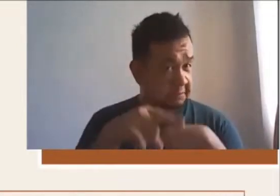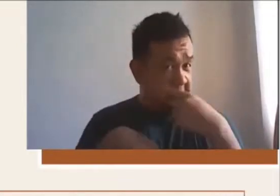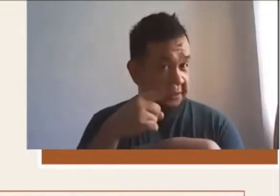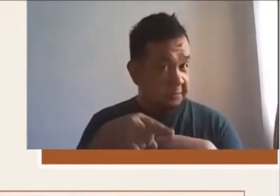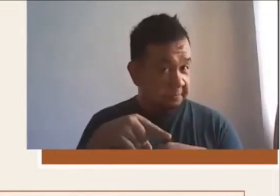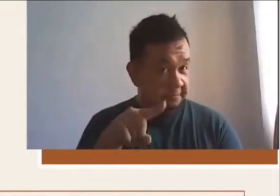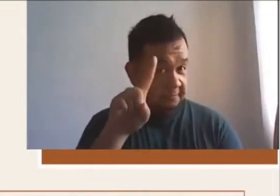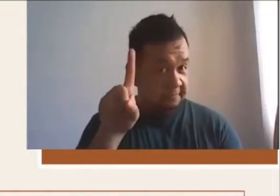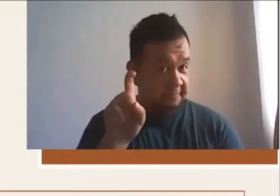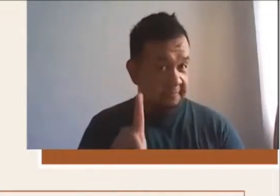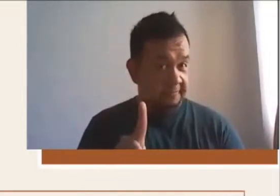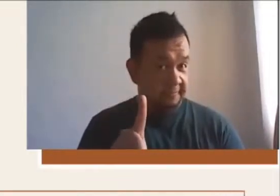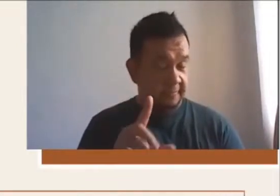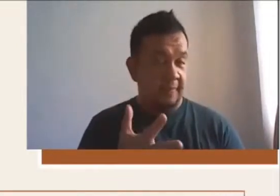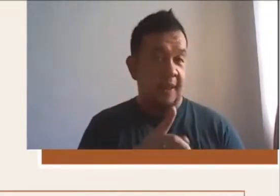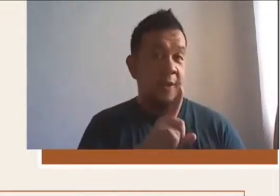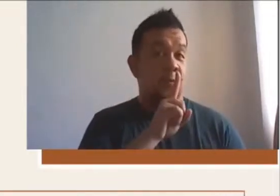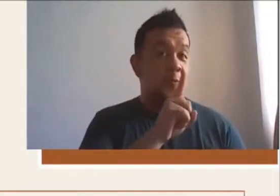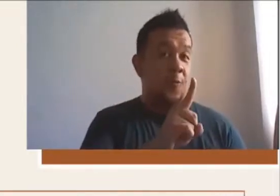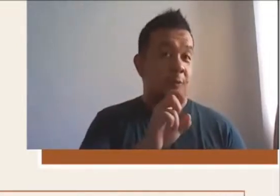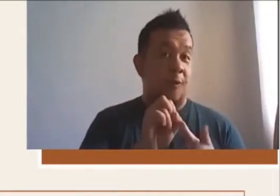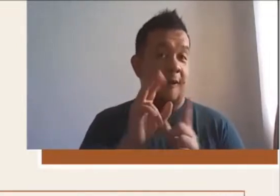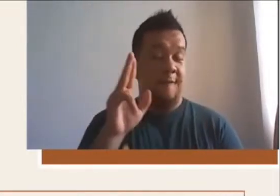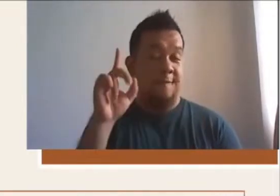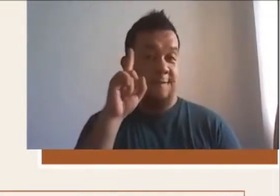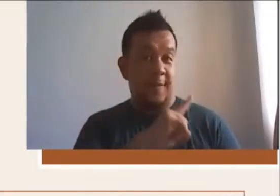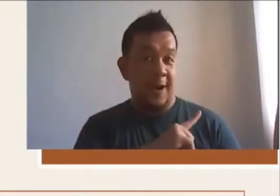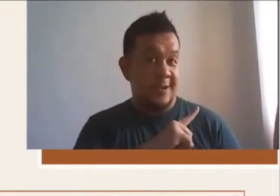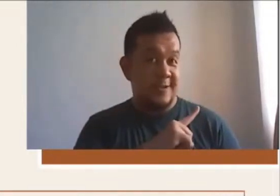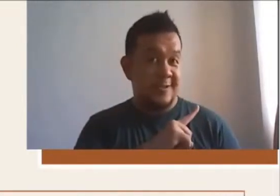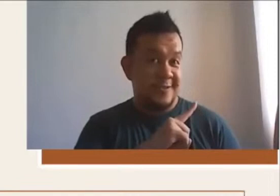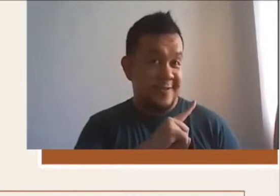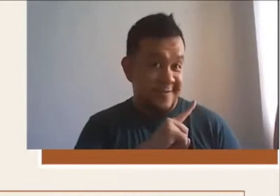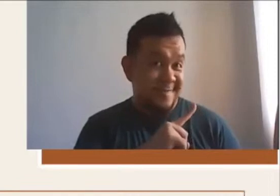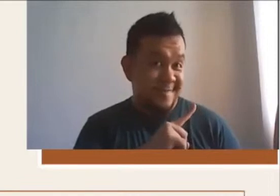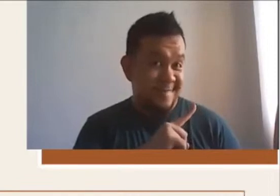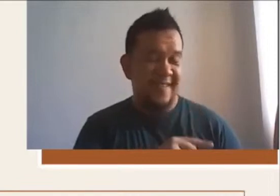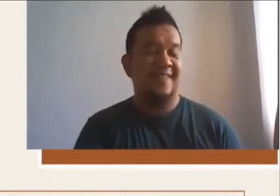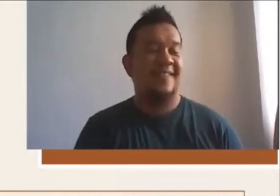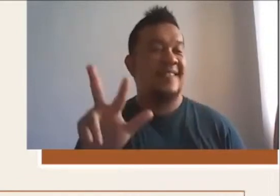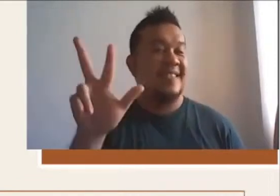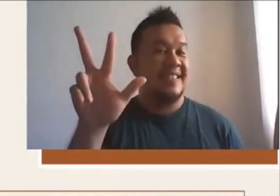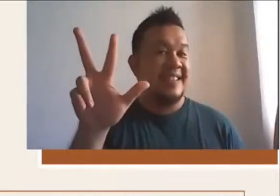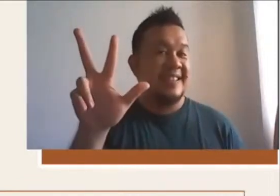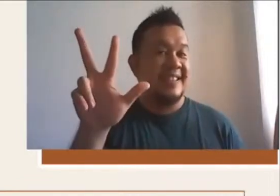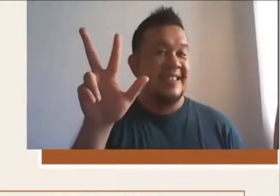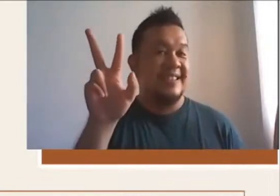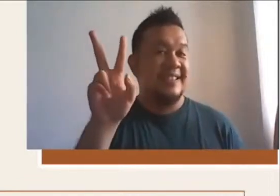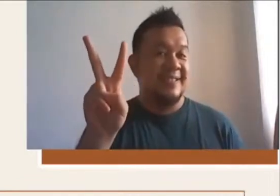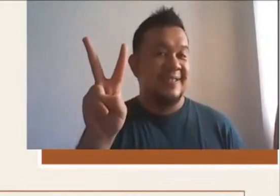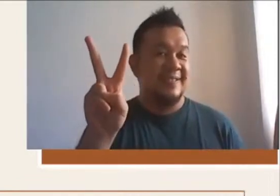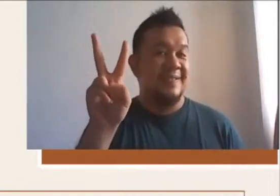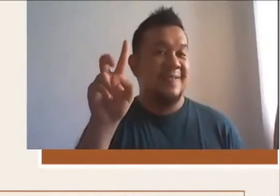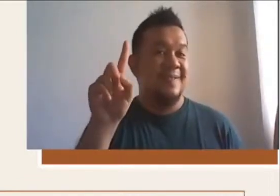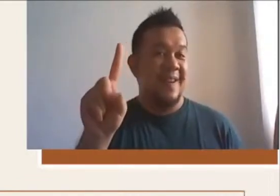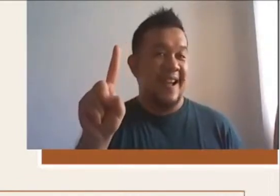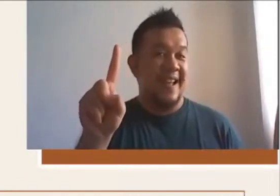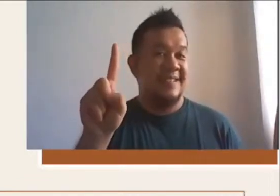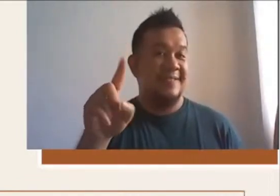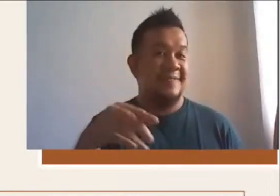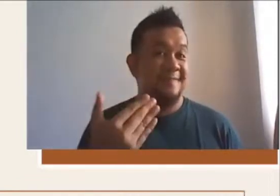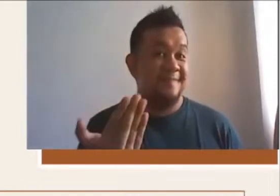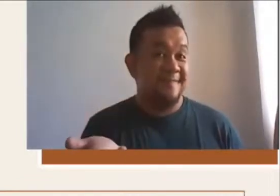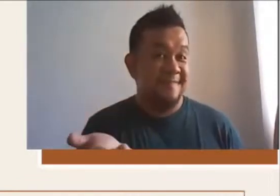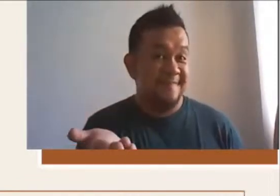sign true or false in 3, 2, 1. Okay, so here's the answer. The answer